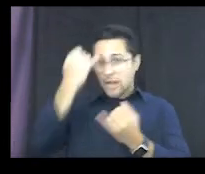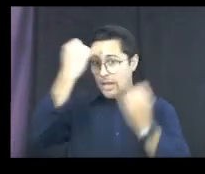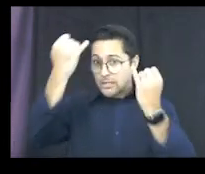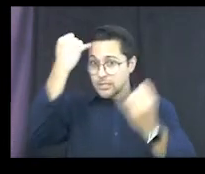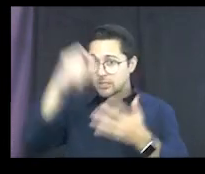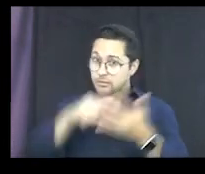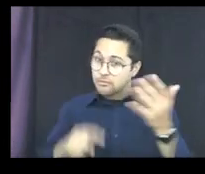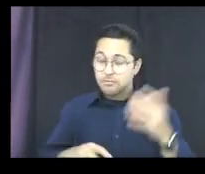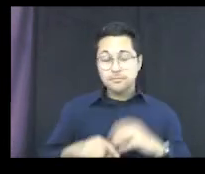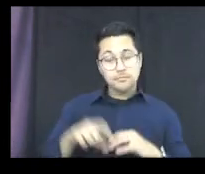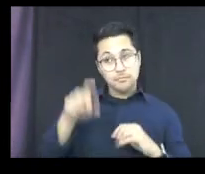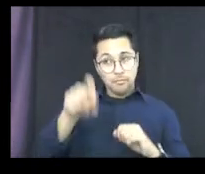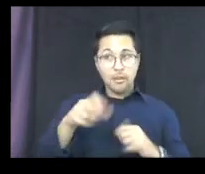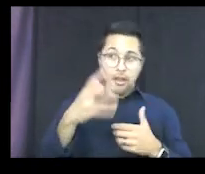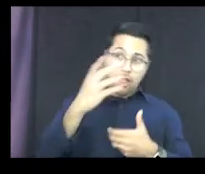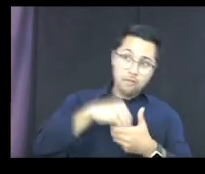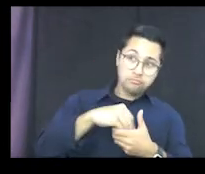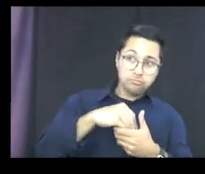know.